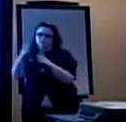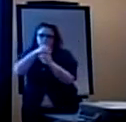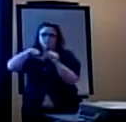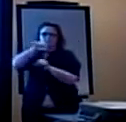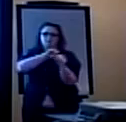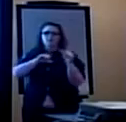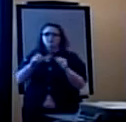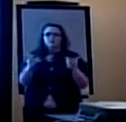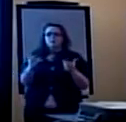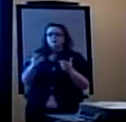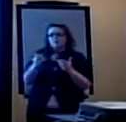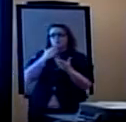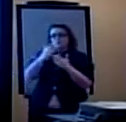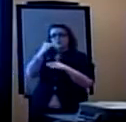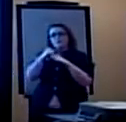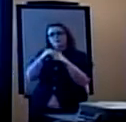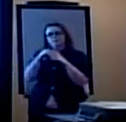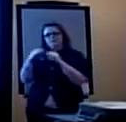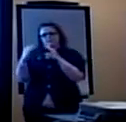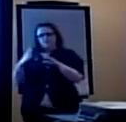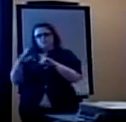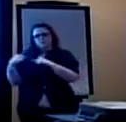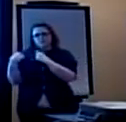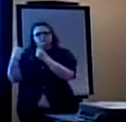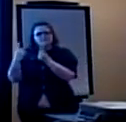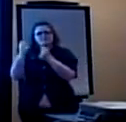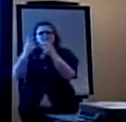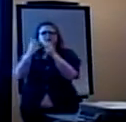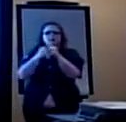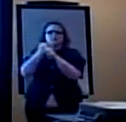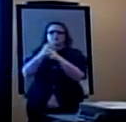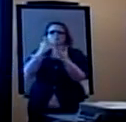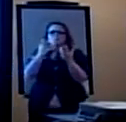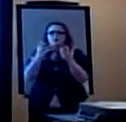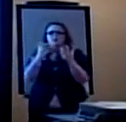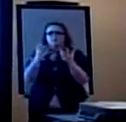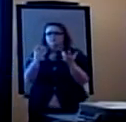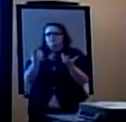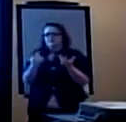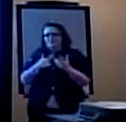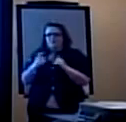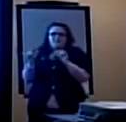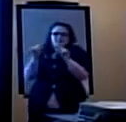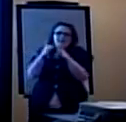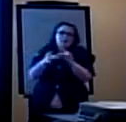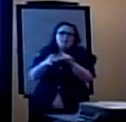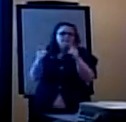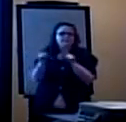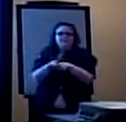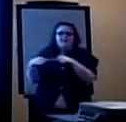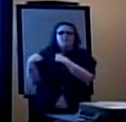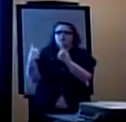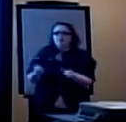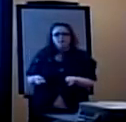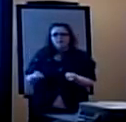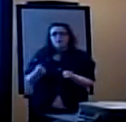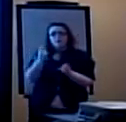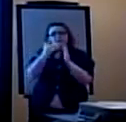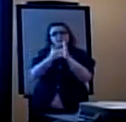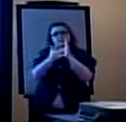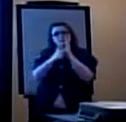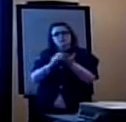best practices, of course, something that literacy practitioners have been calling for many years. I'm not saying anything new. This kind of technology could help